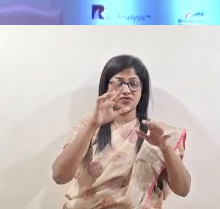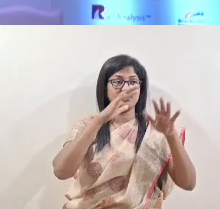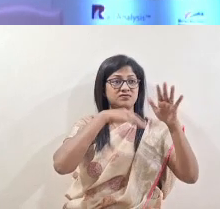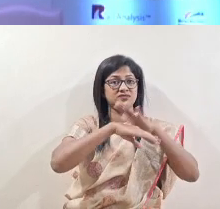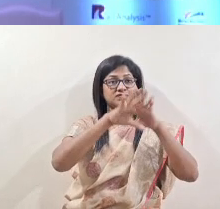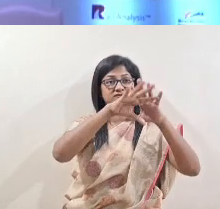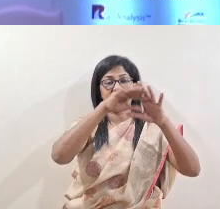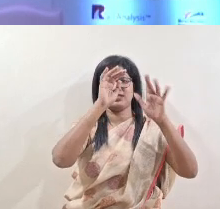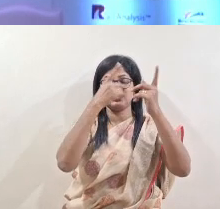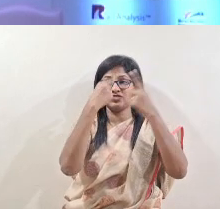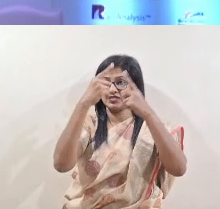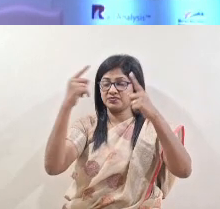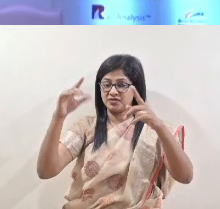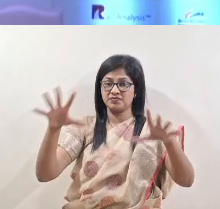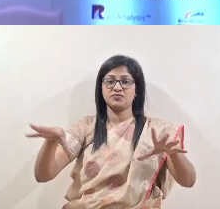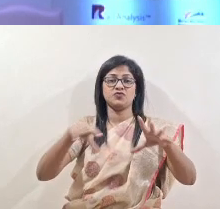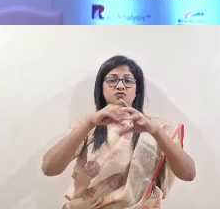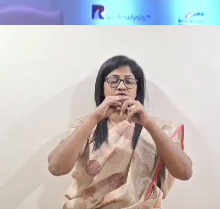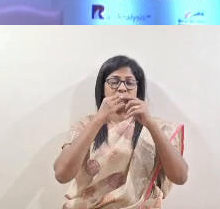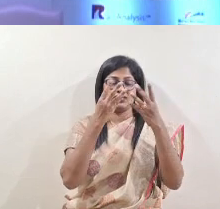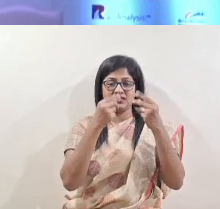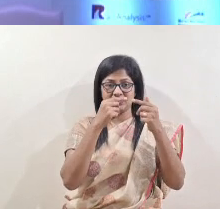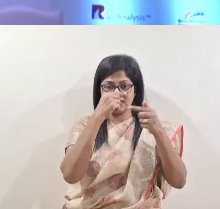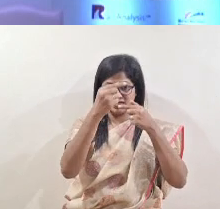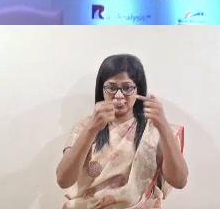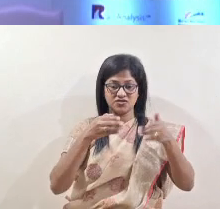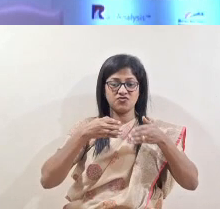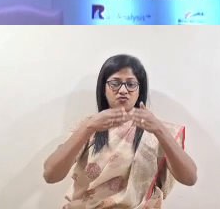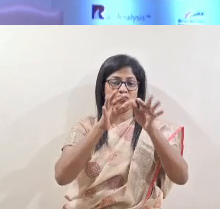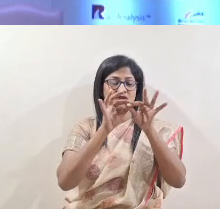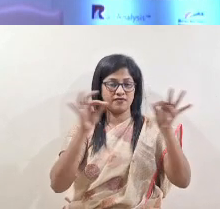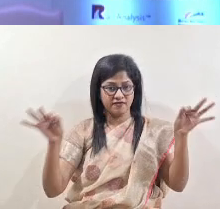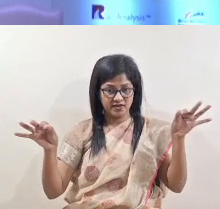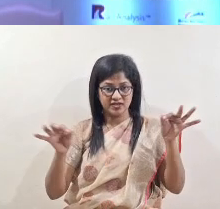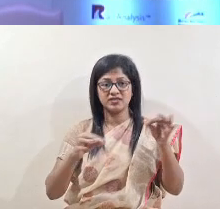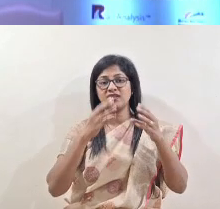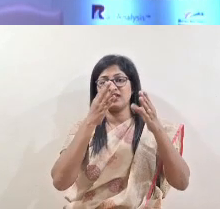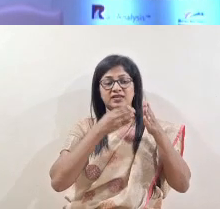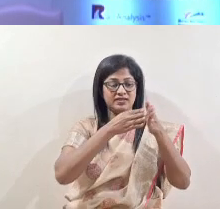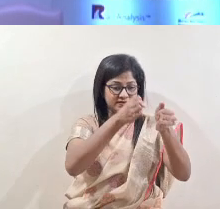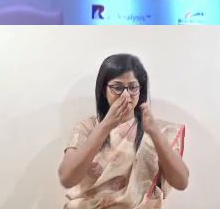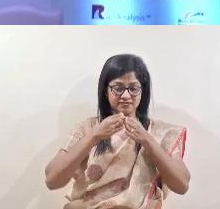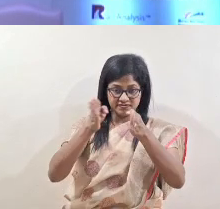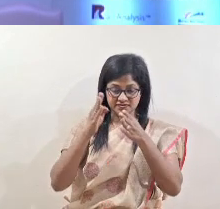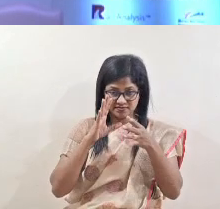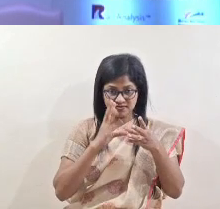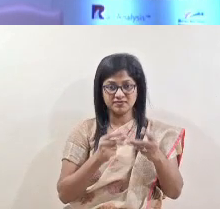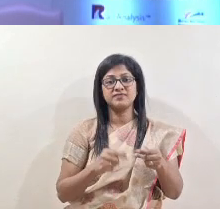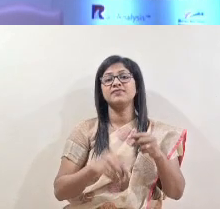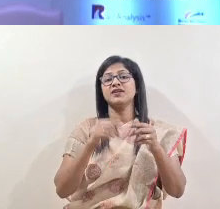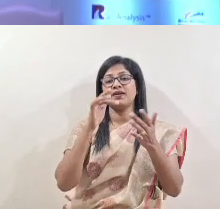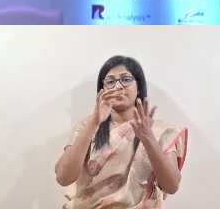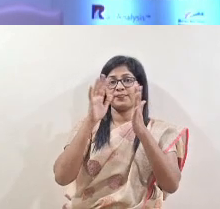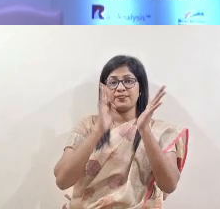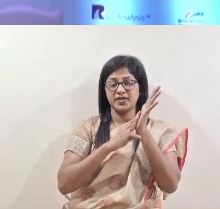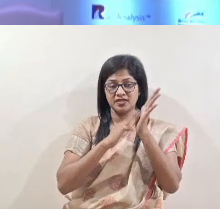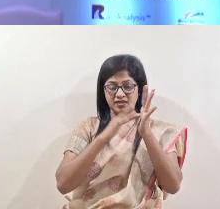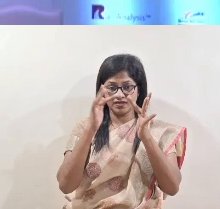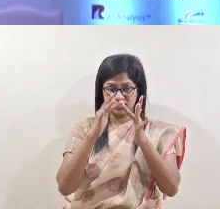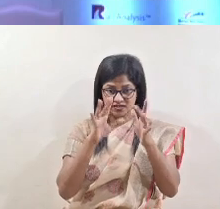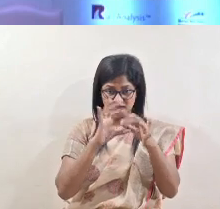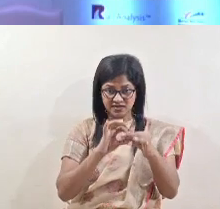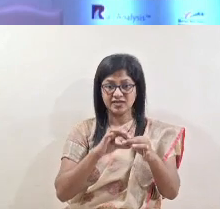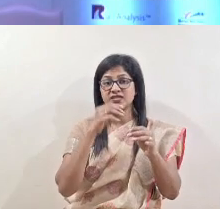locations based on the similar characteristics, road width, number of lanes, presence of median, and we